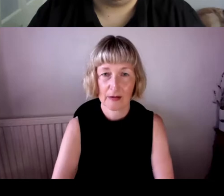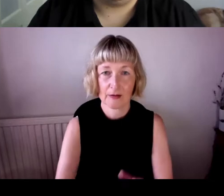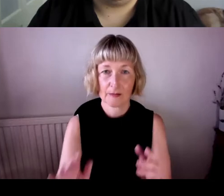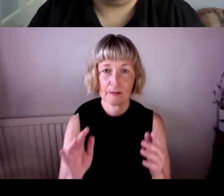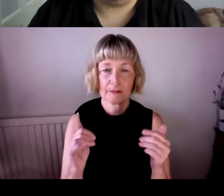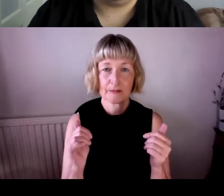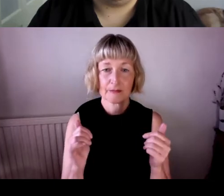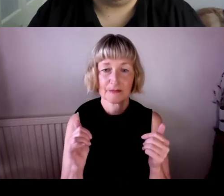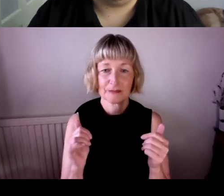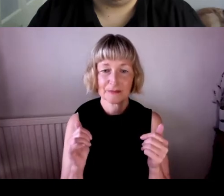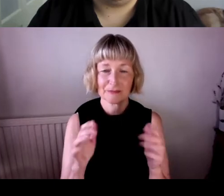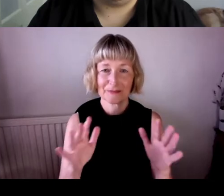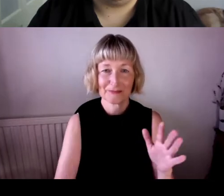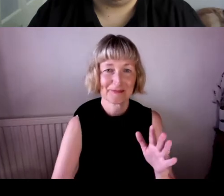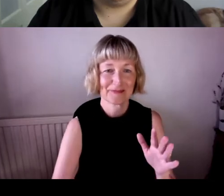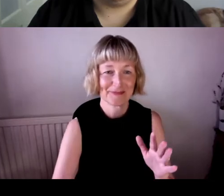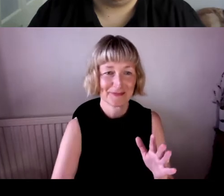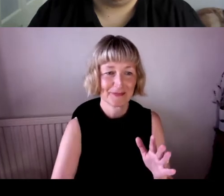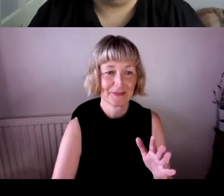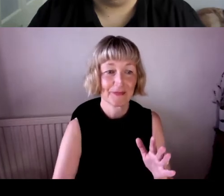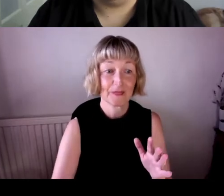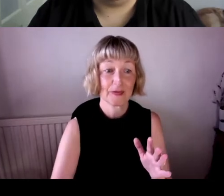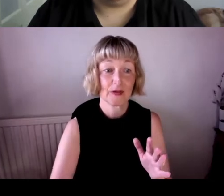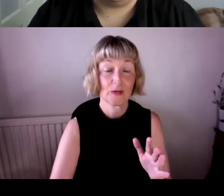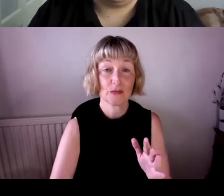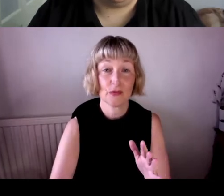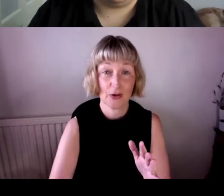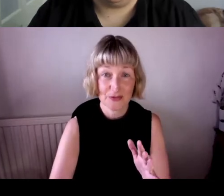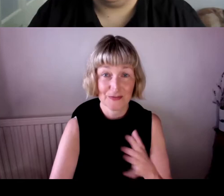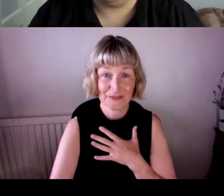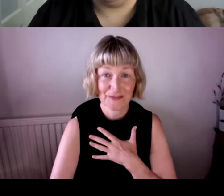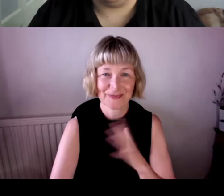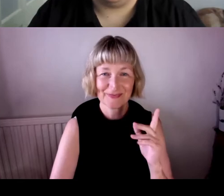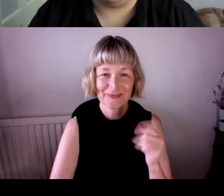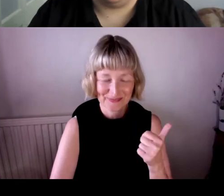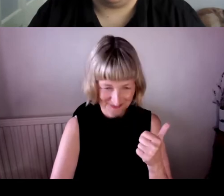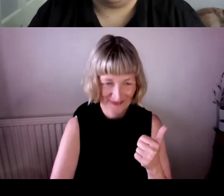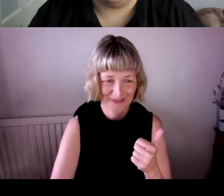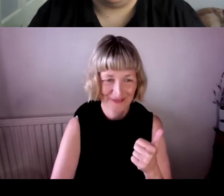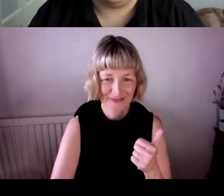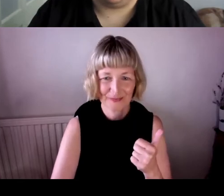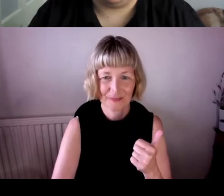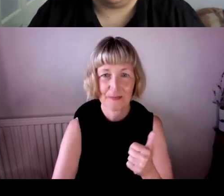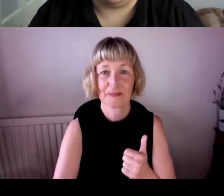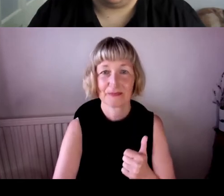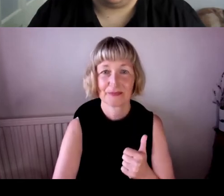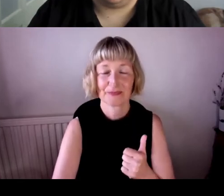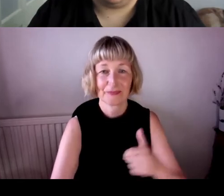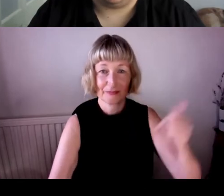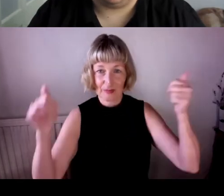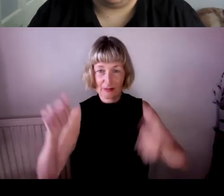are not designed for somebody who has a visual impairment. Lisa? Roz, I'm so sorry to interrupt. I think I just saw that the